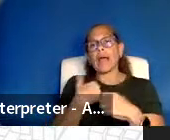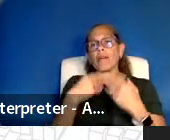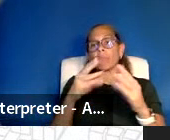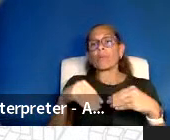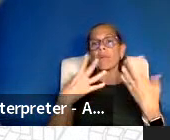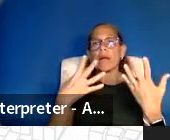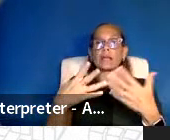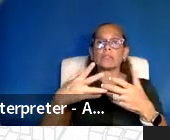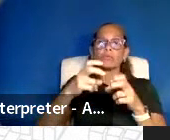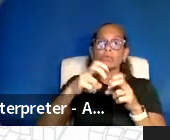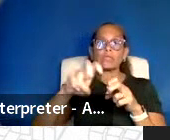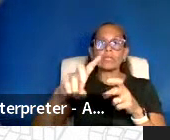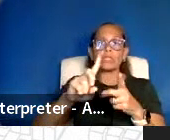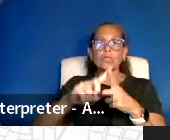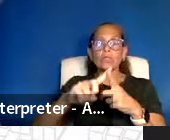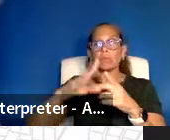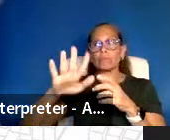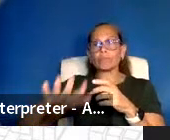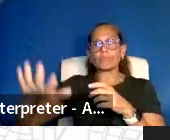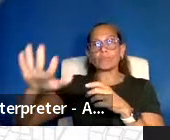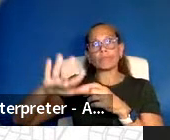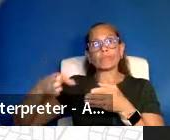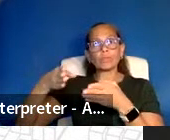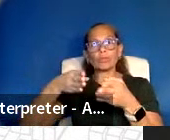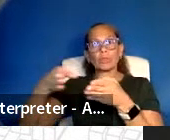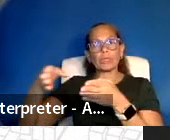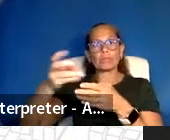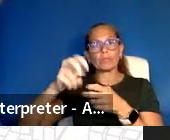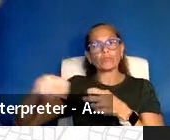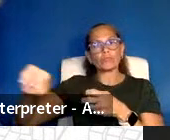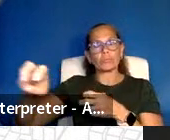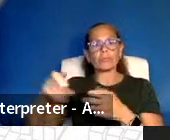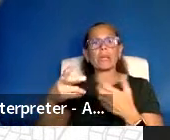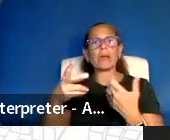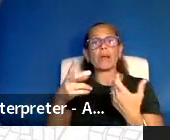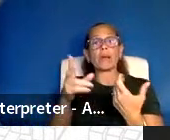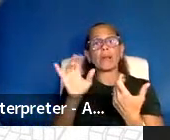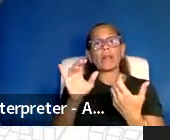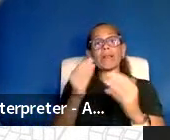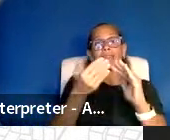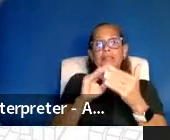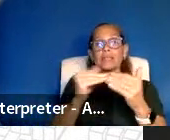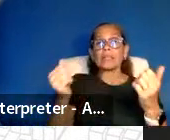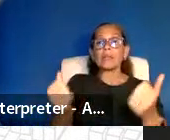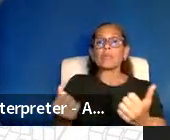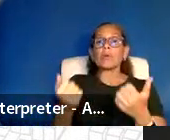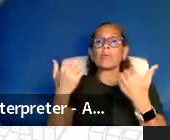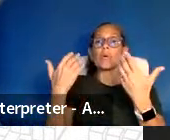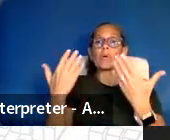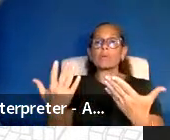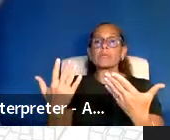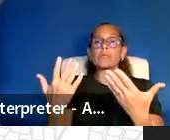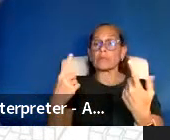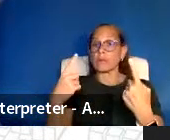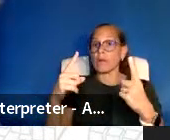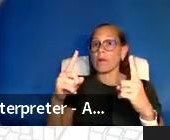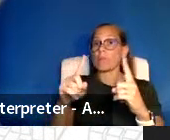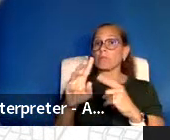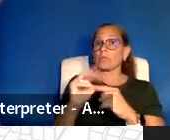provide a transition to neighboring residential streets. With that in mind, the city's proposal is to accomplish these goals by